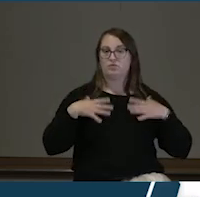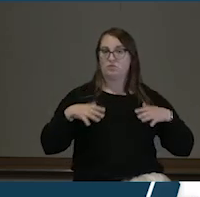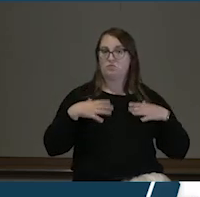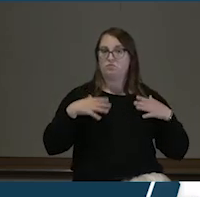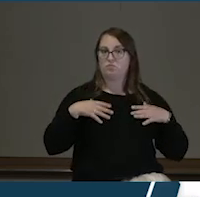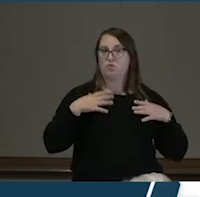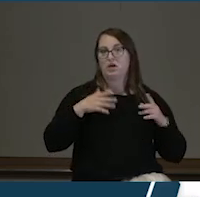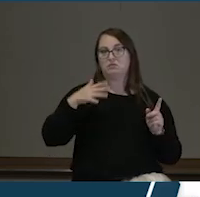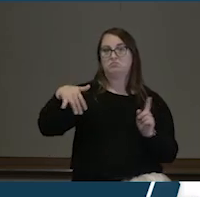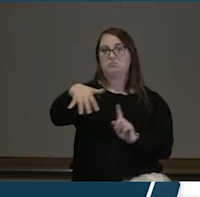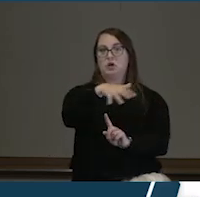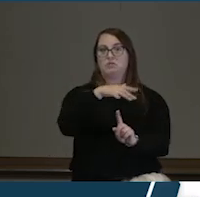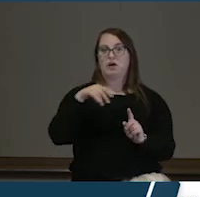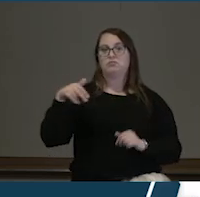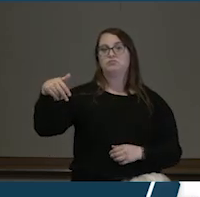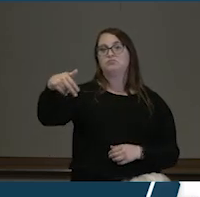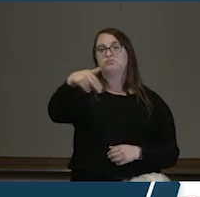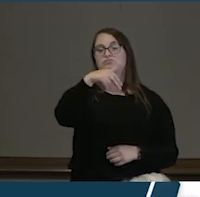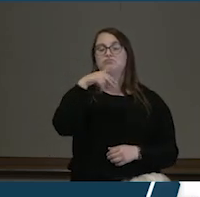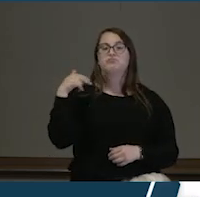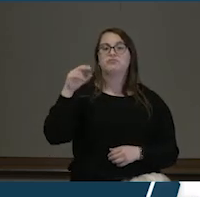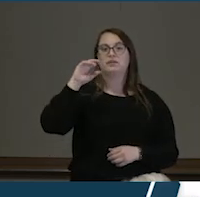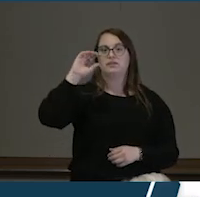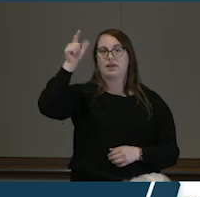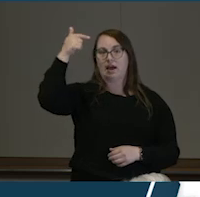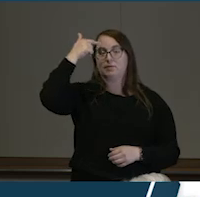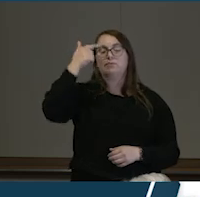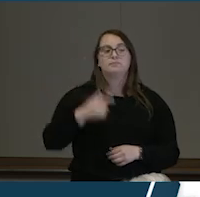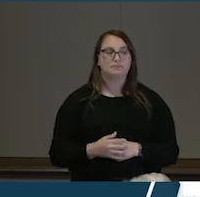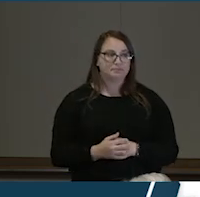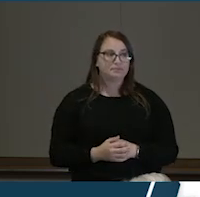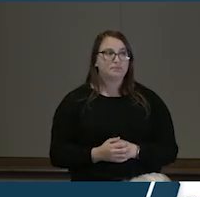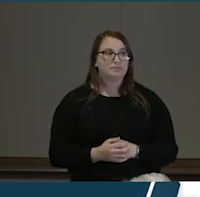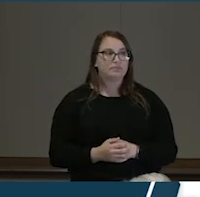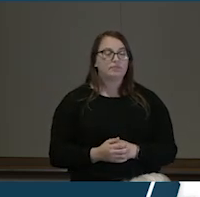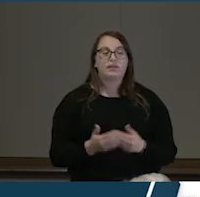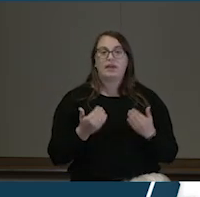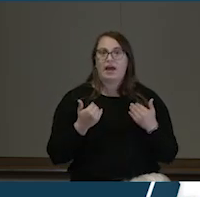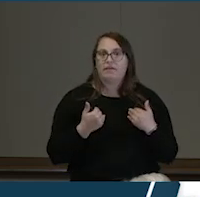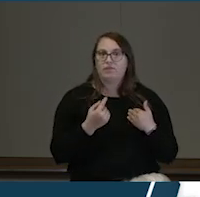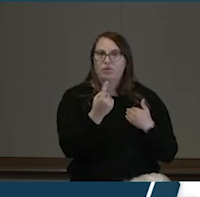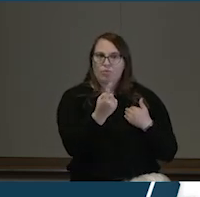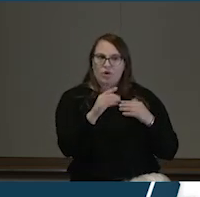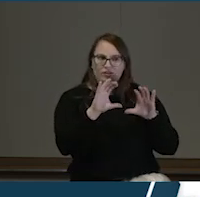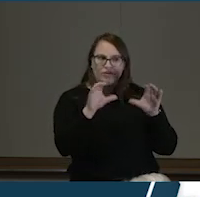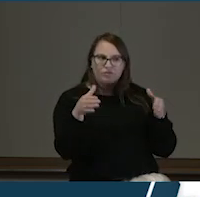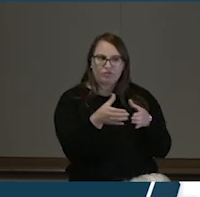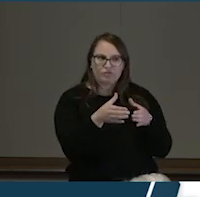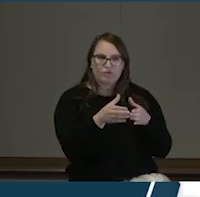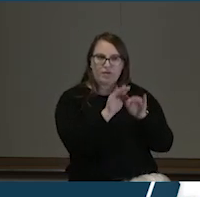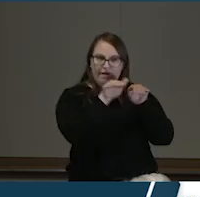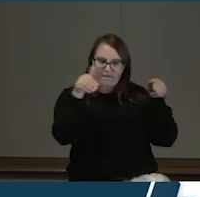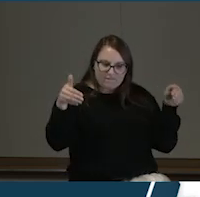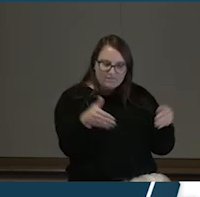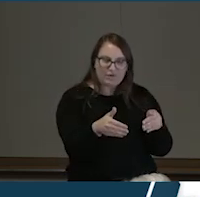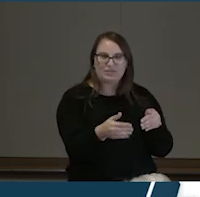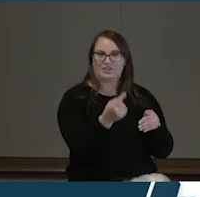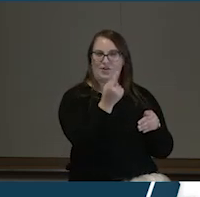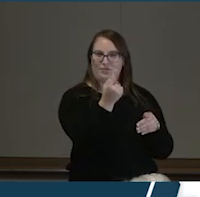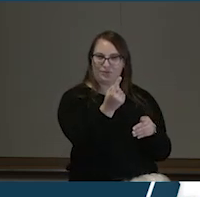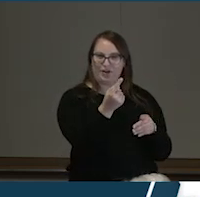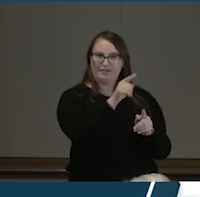also. But, you know, being able to have a group that is like-minded, that is focused on the things that you